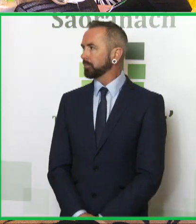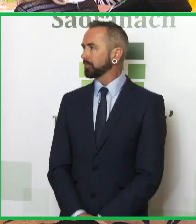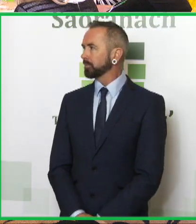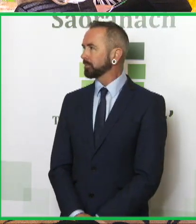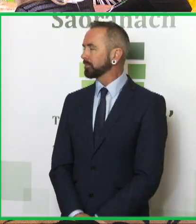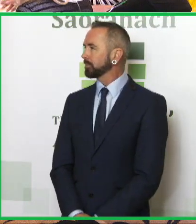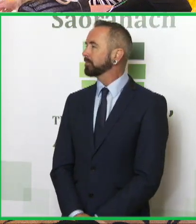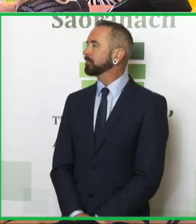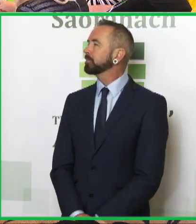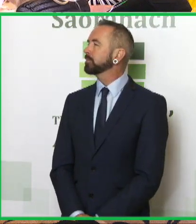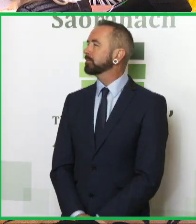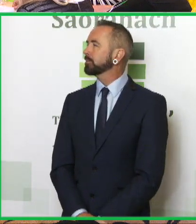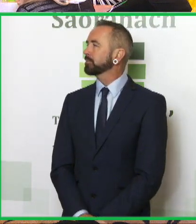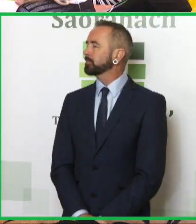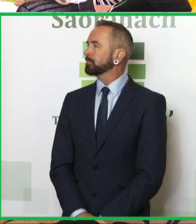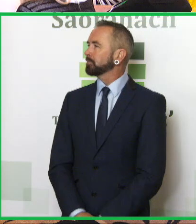This option.